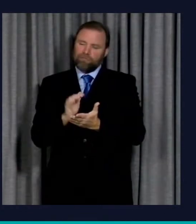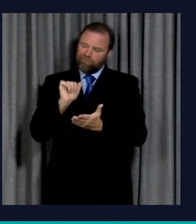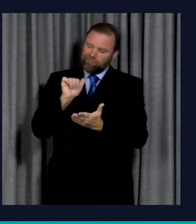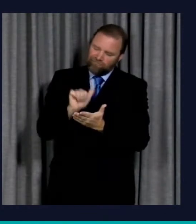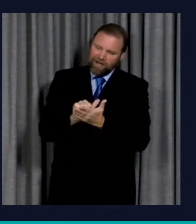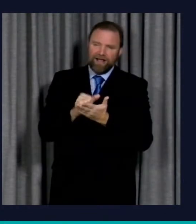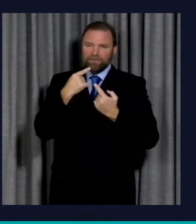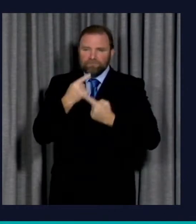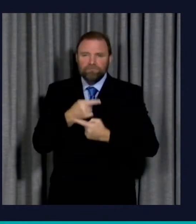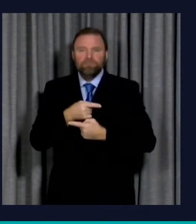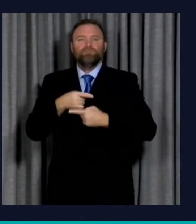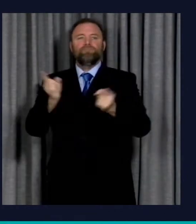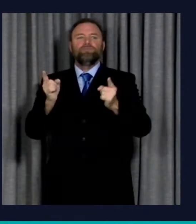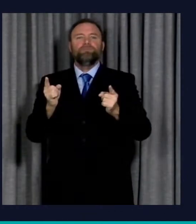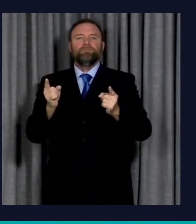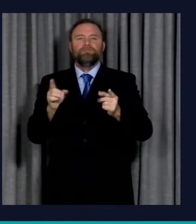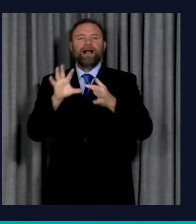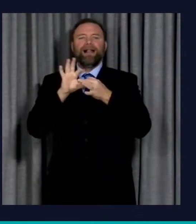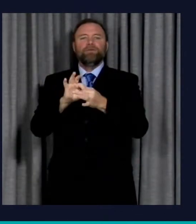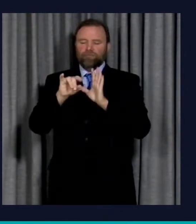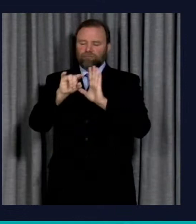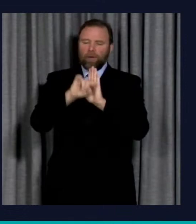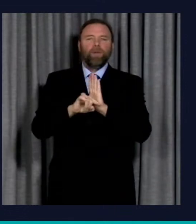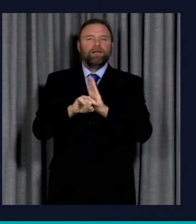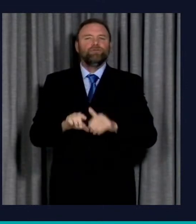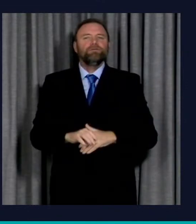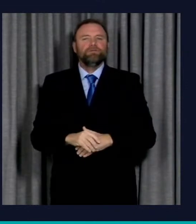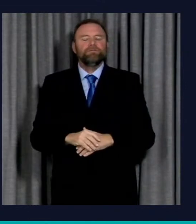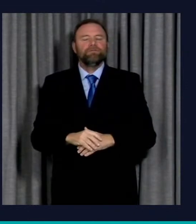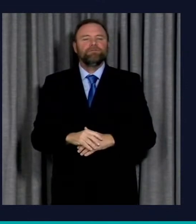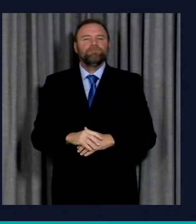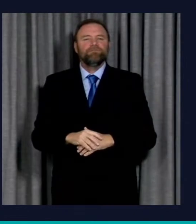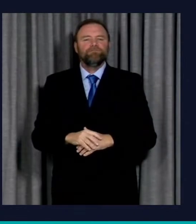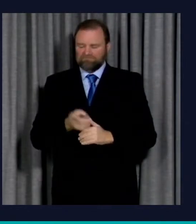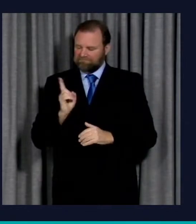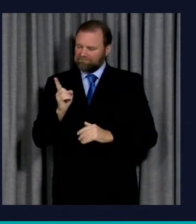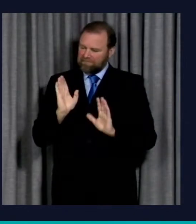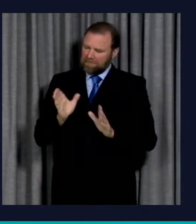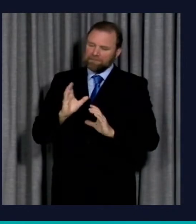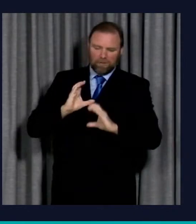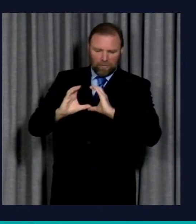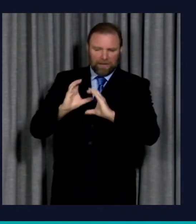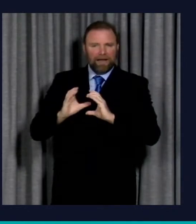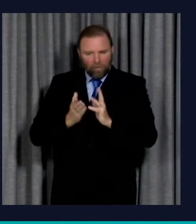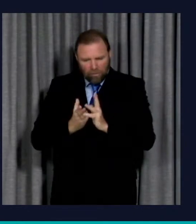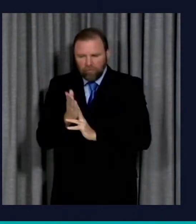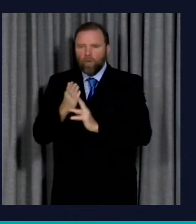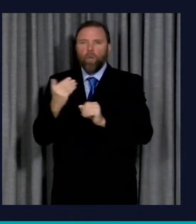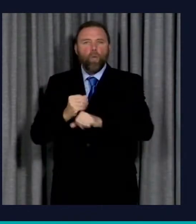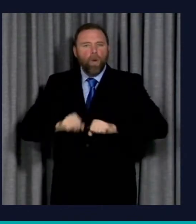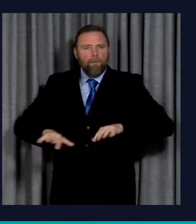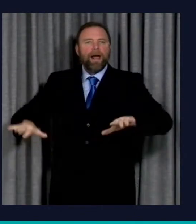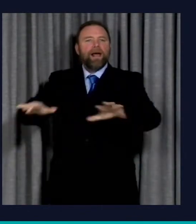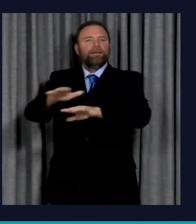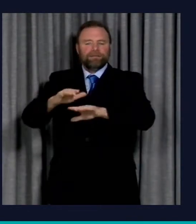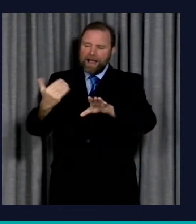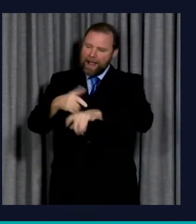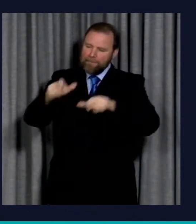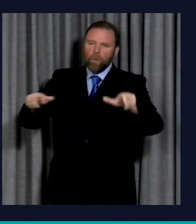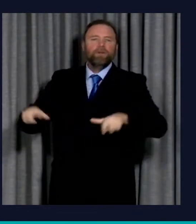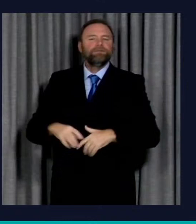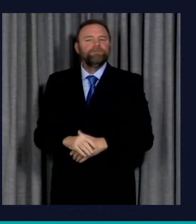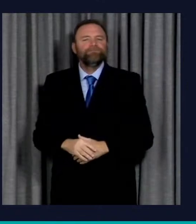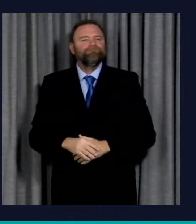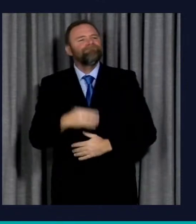message about what the regulations mean is being communicated in workplaces and to employees as